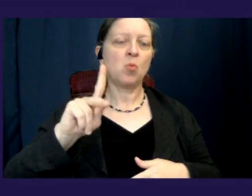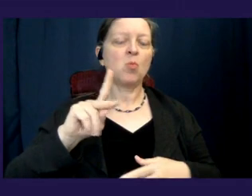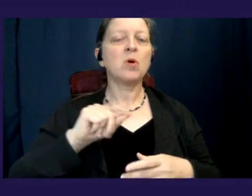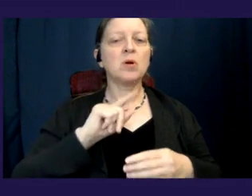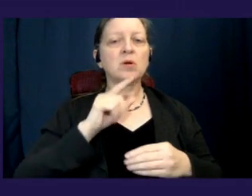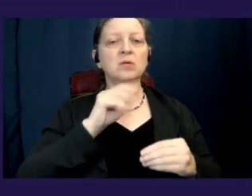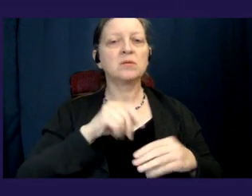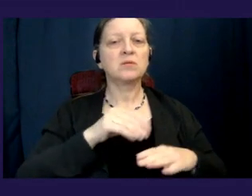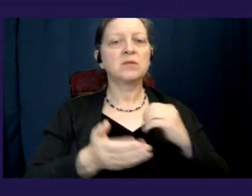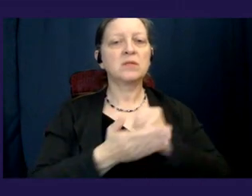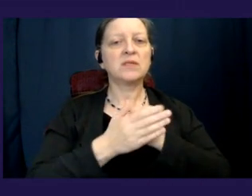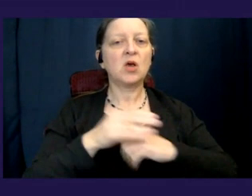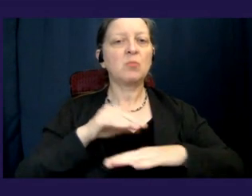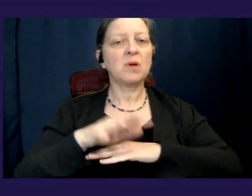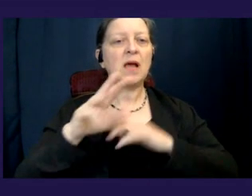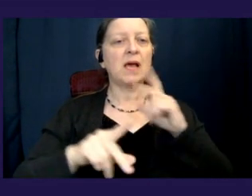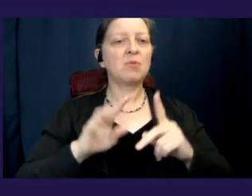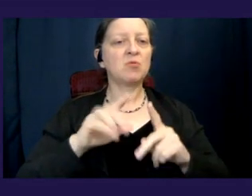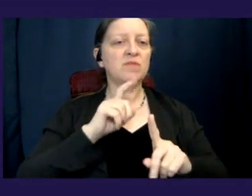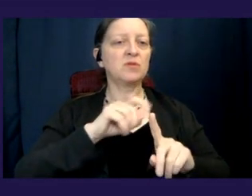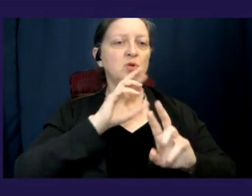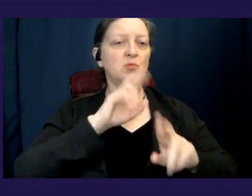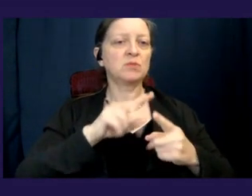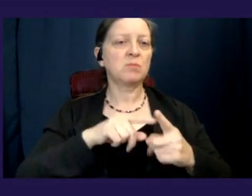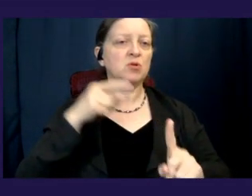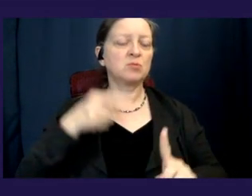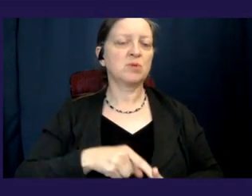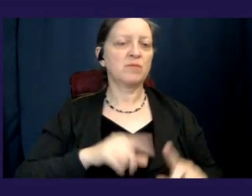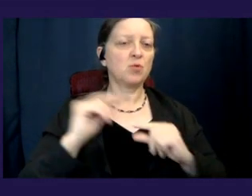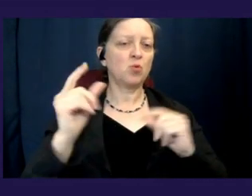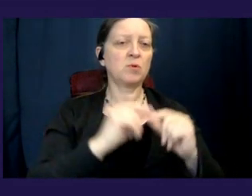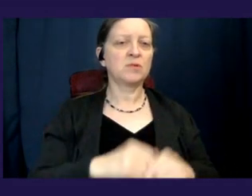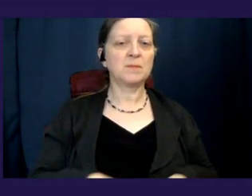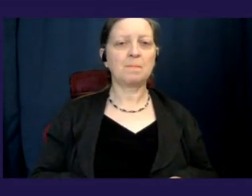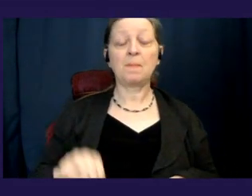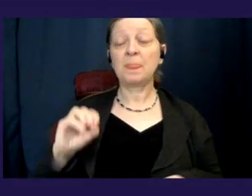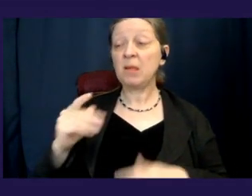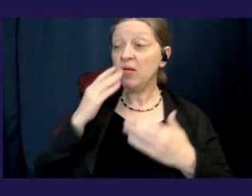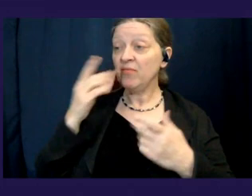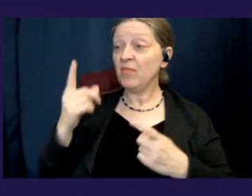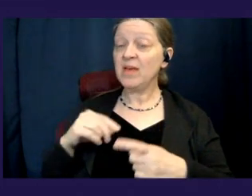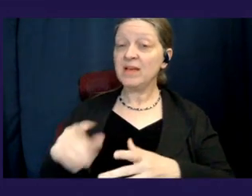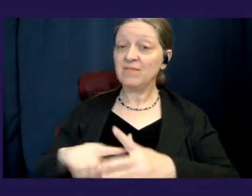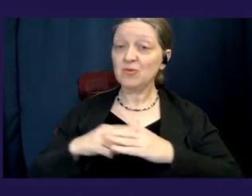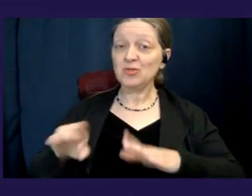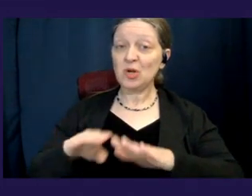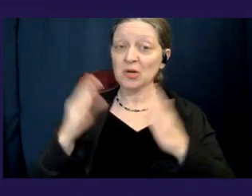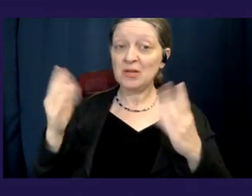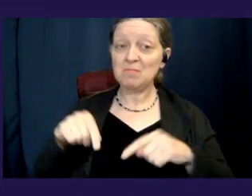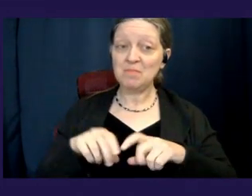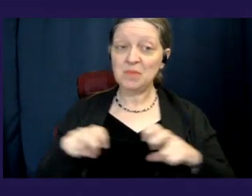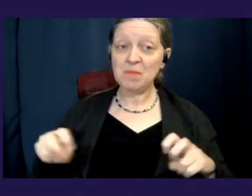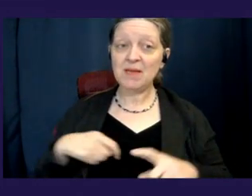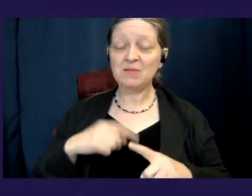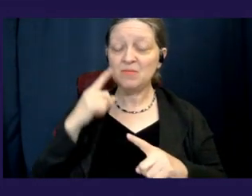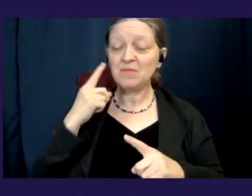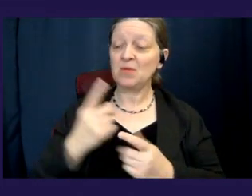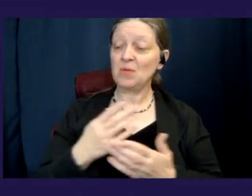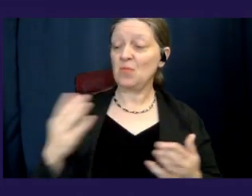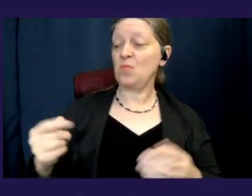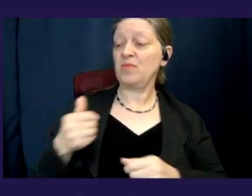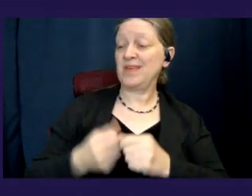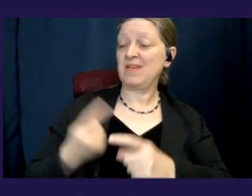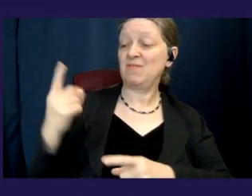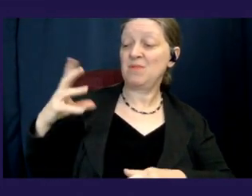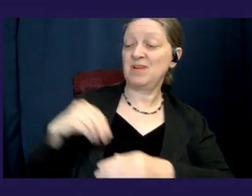you. Thank you so much for getting us started. I think one thing everybody who has been part of this in the last few years